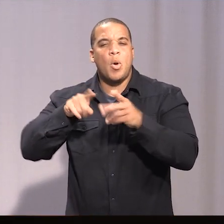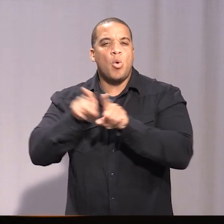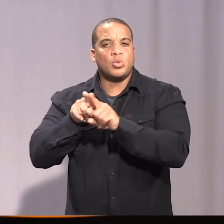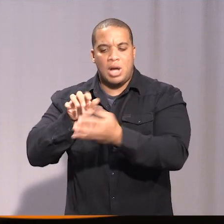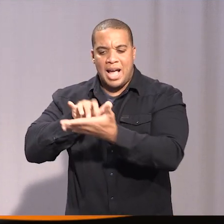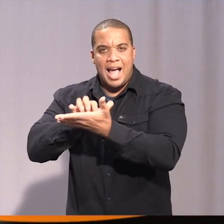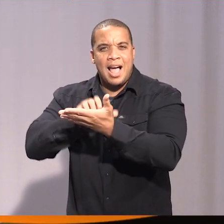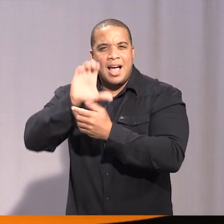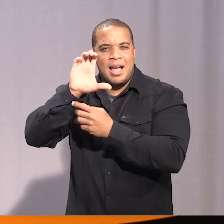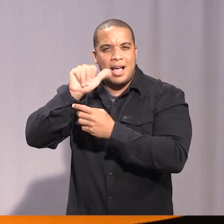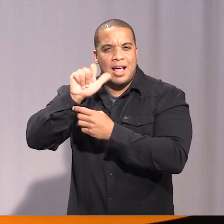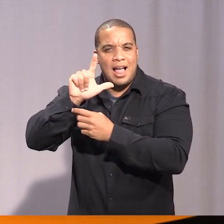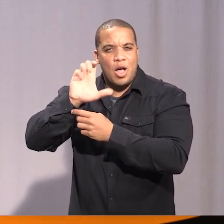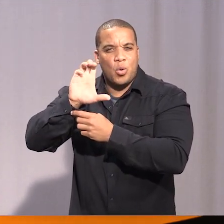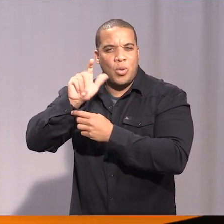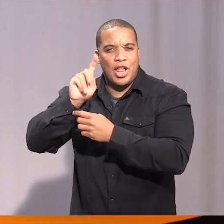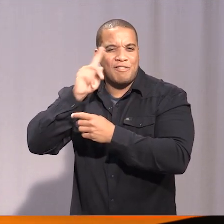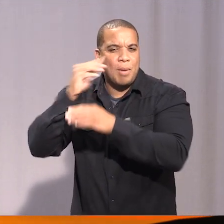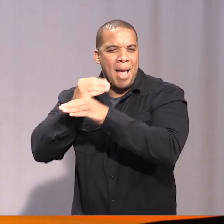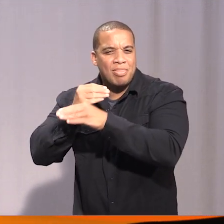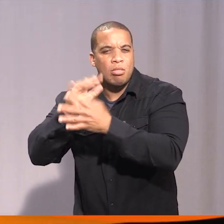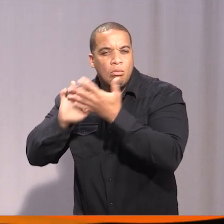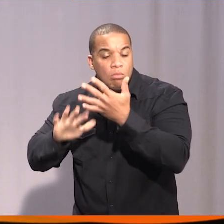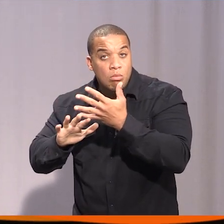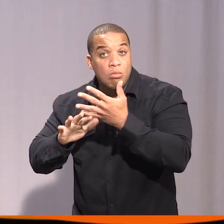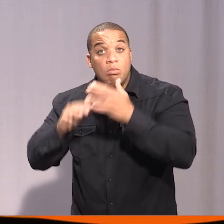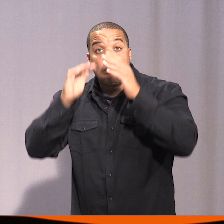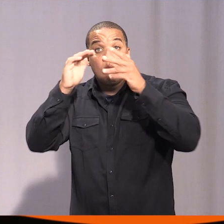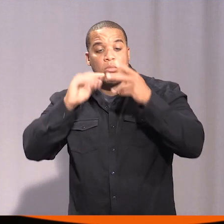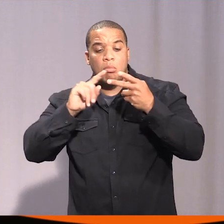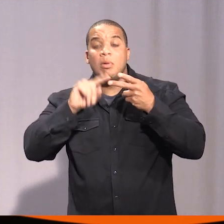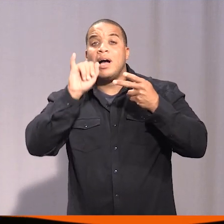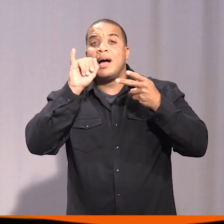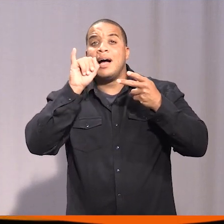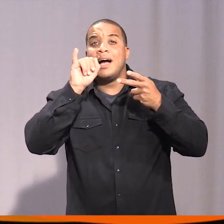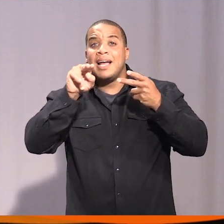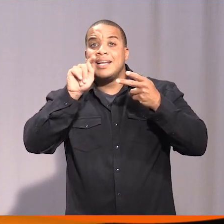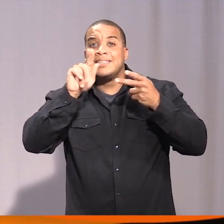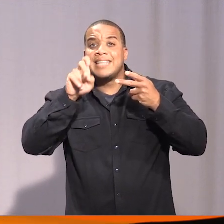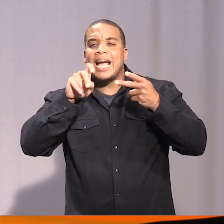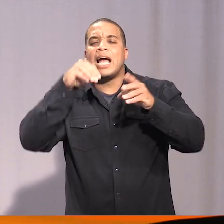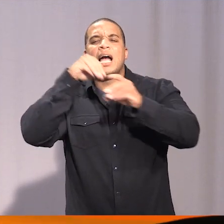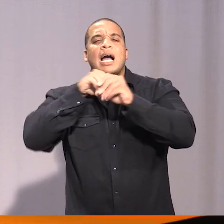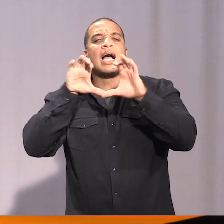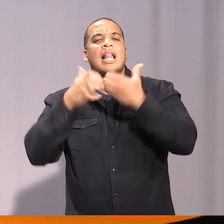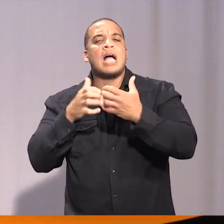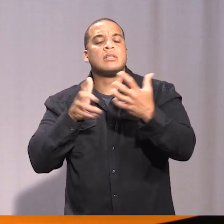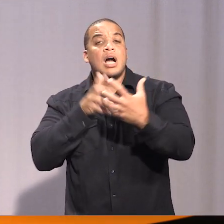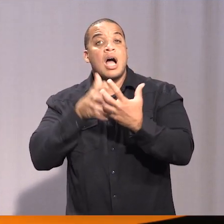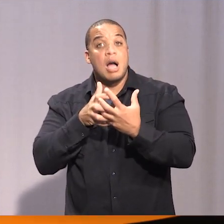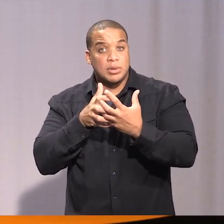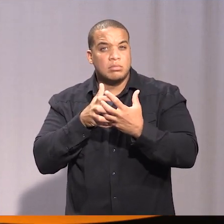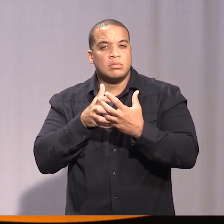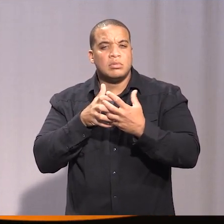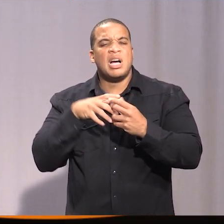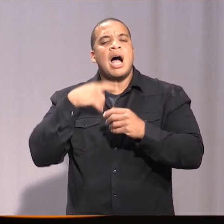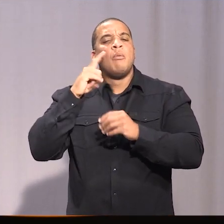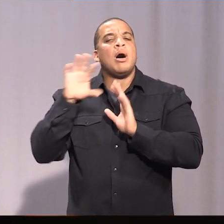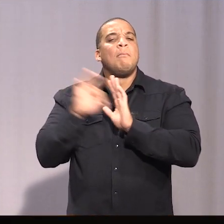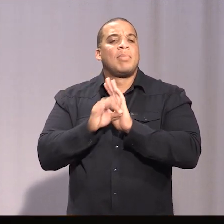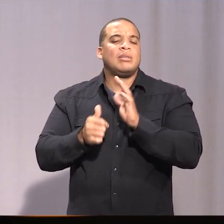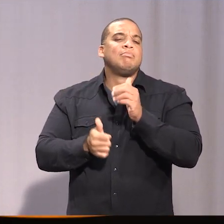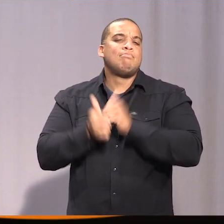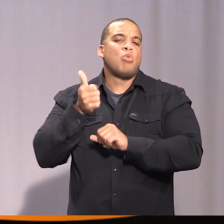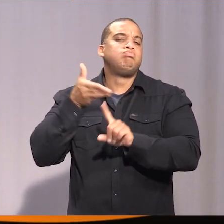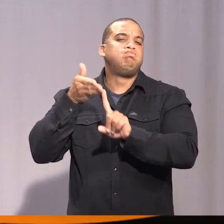calculator. The second part is intake in-class accommodations. Again, I'm going to